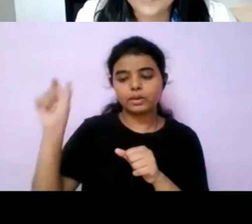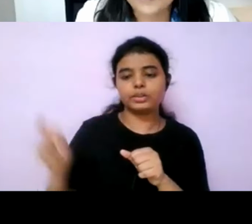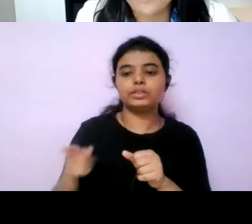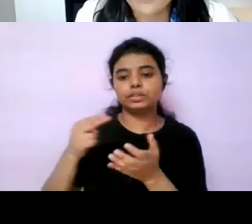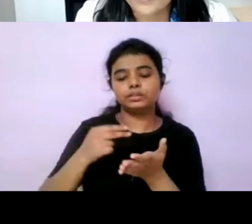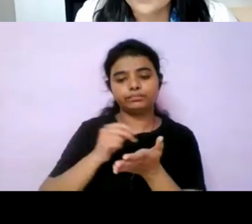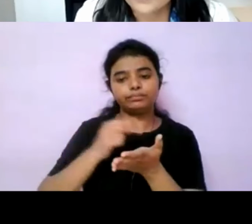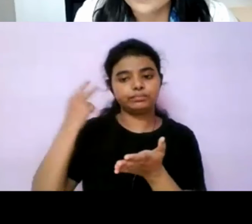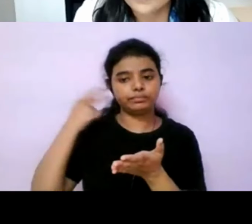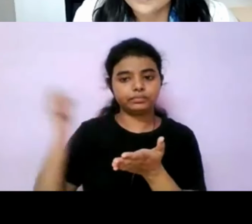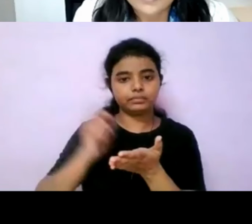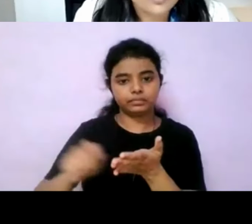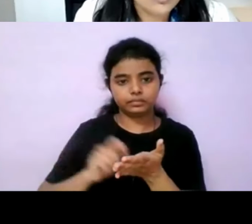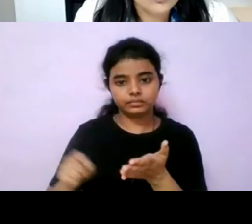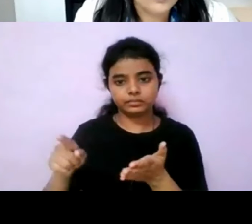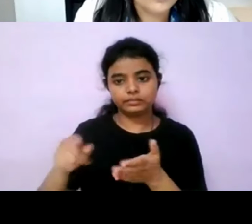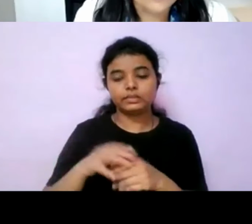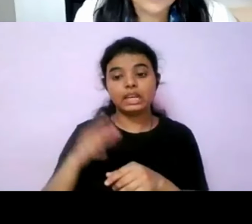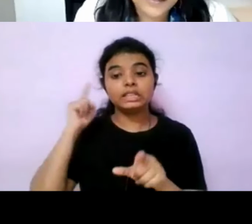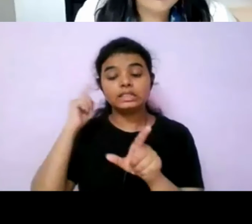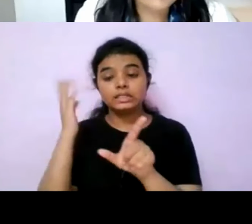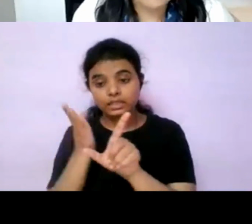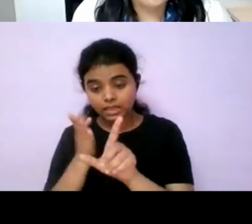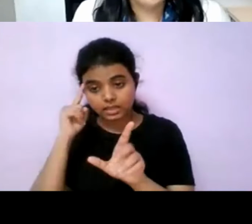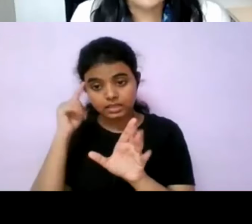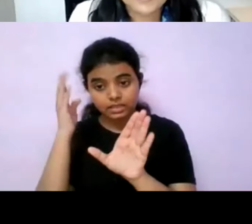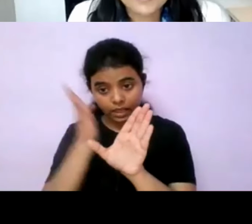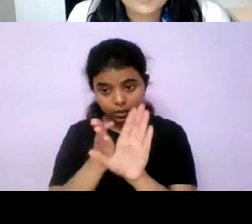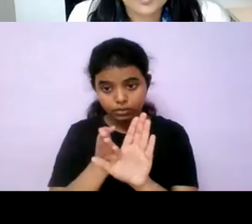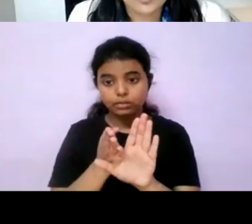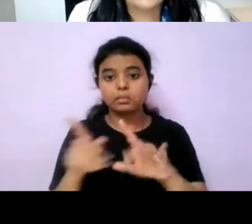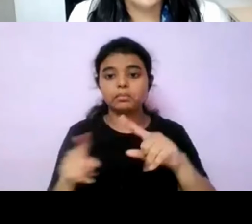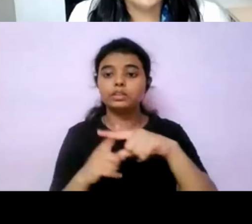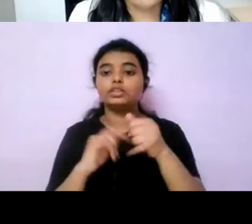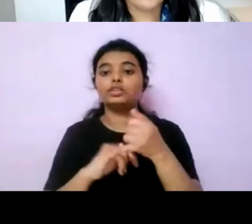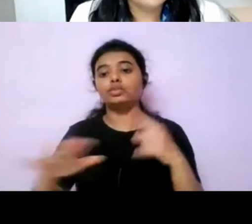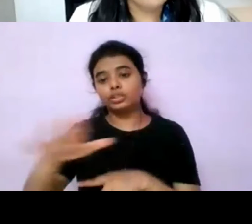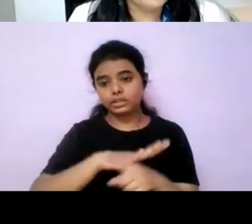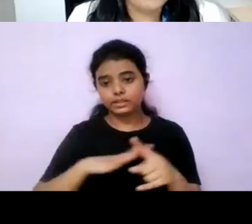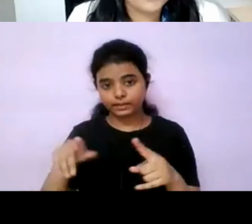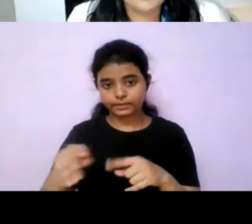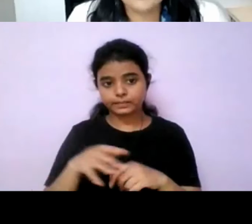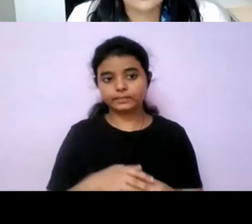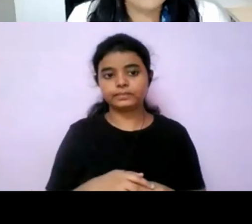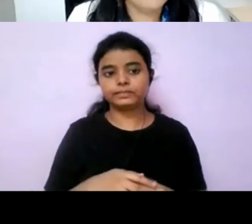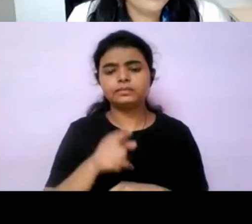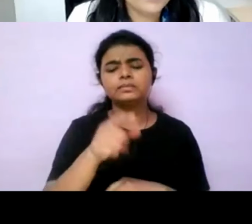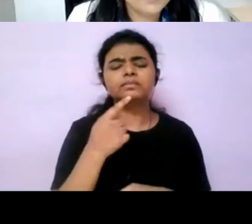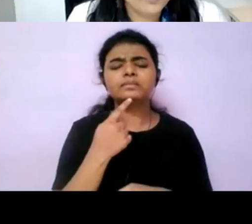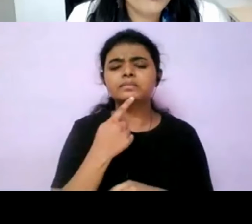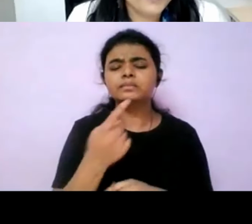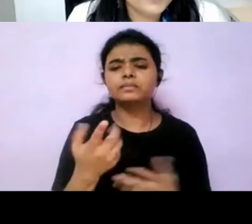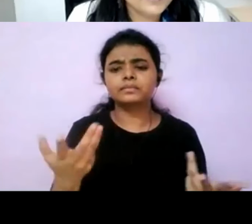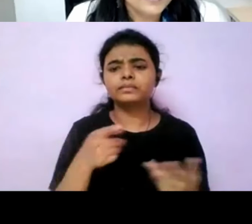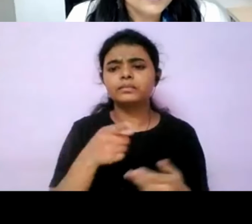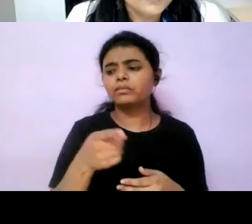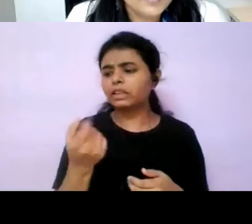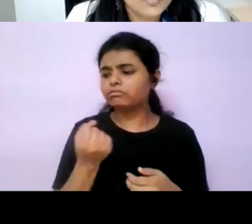disability. So they have a disability studies approach, and they span the perspectives of the women's movement,